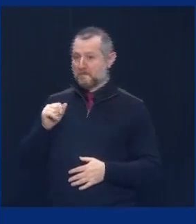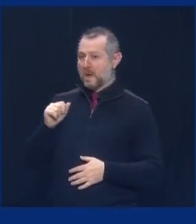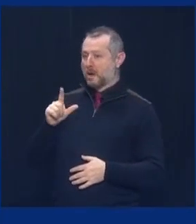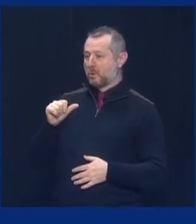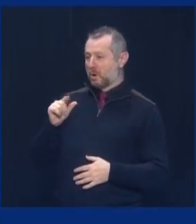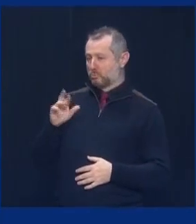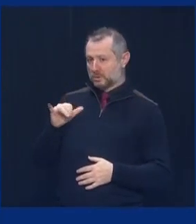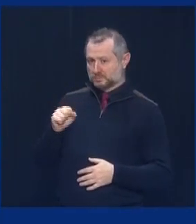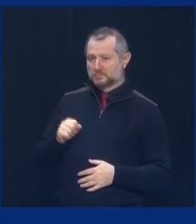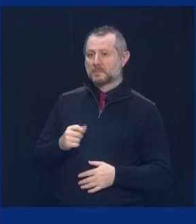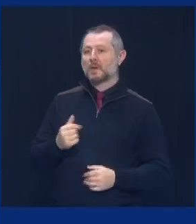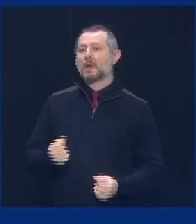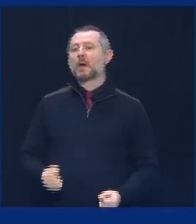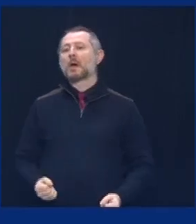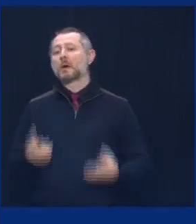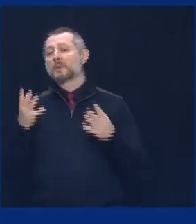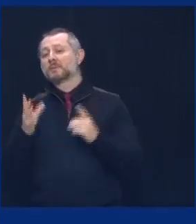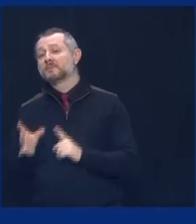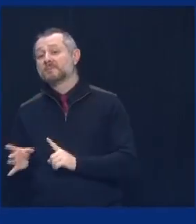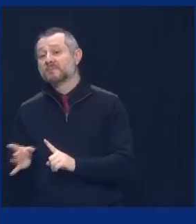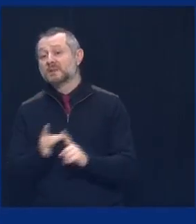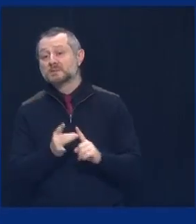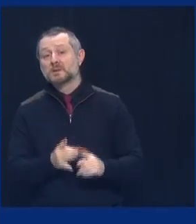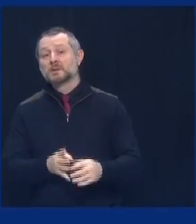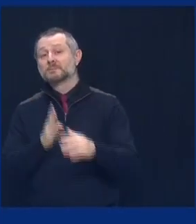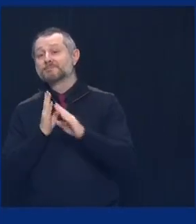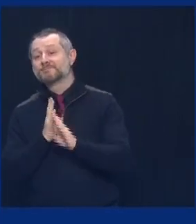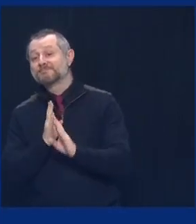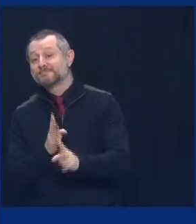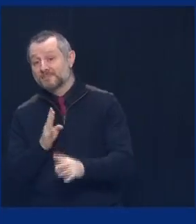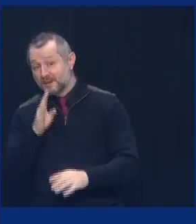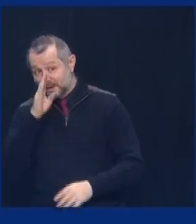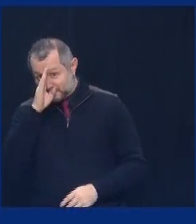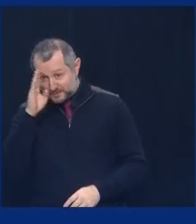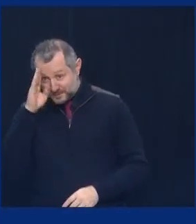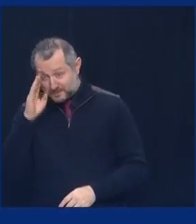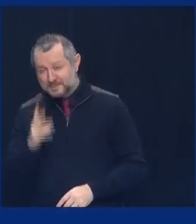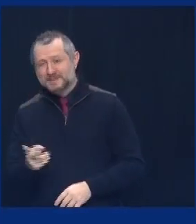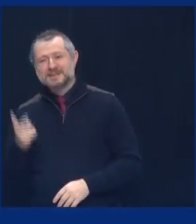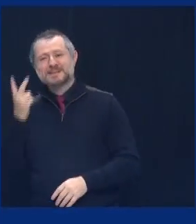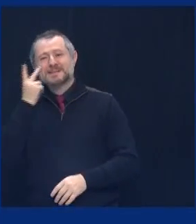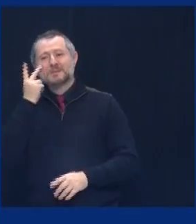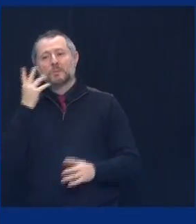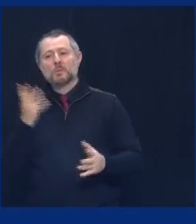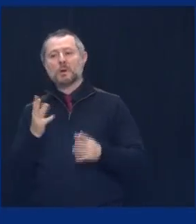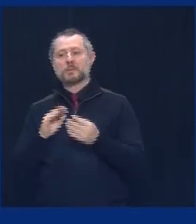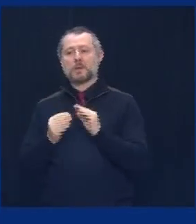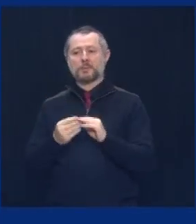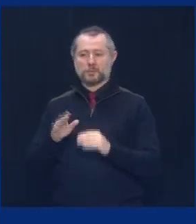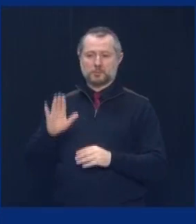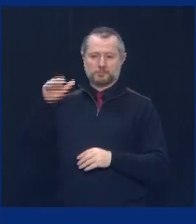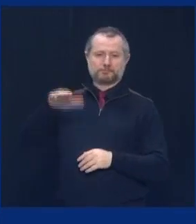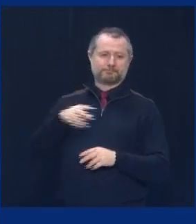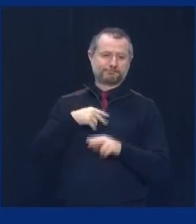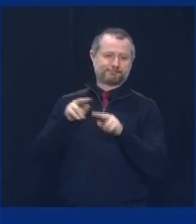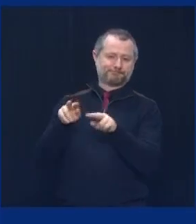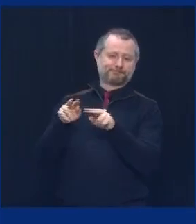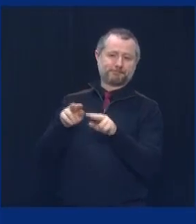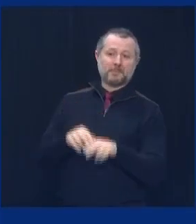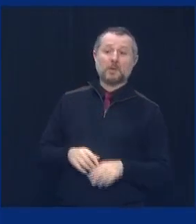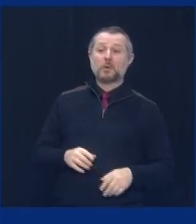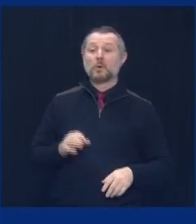and hospitalizations over at least a 2-week period of time to start to see what the general trends are. But Luisa, remember,